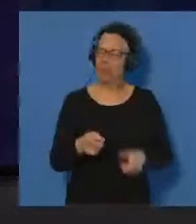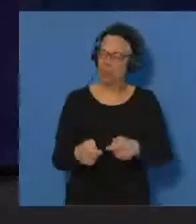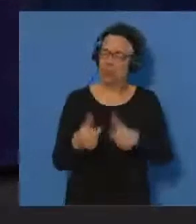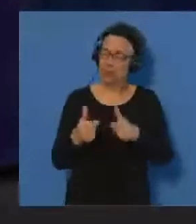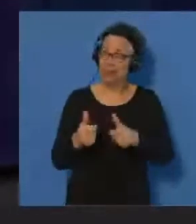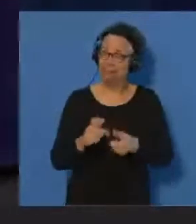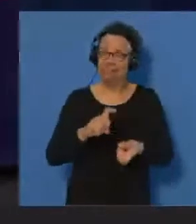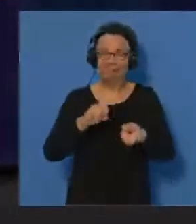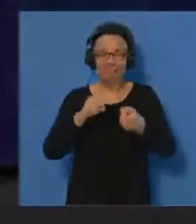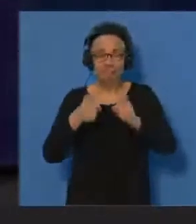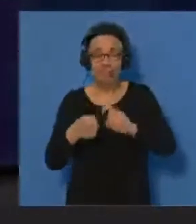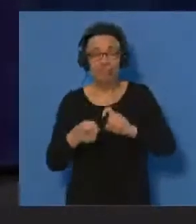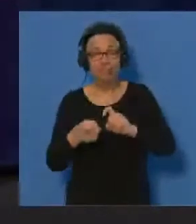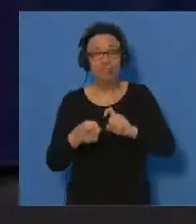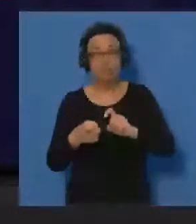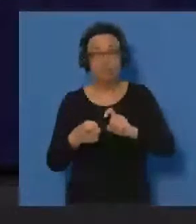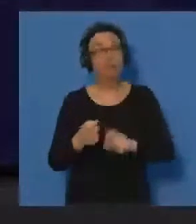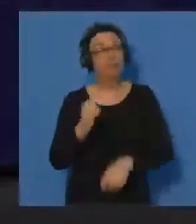may be